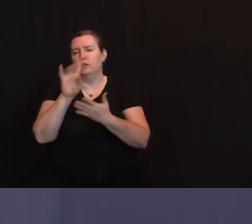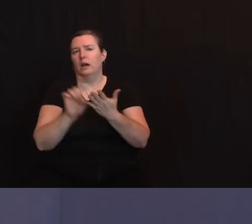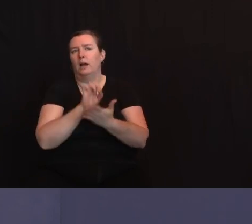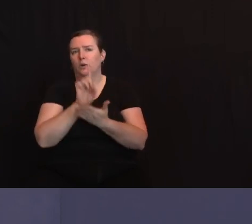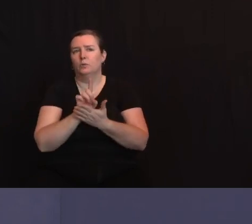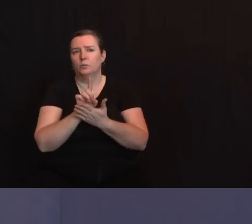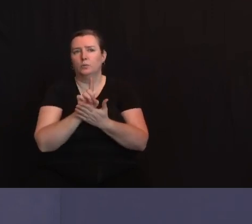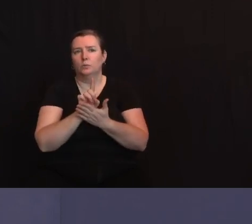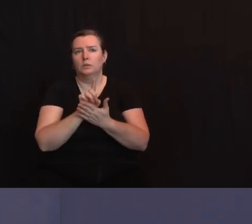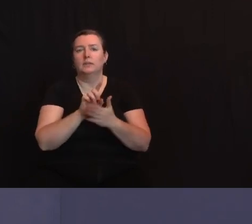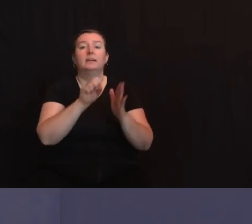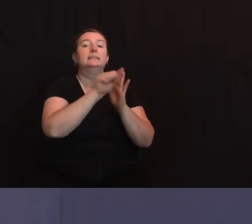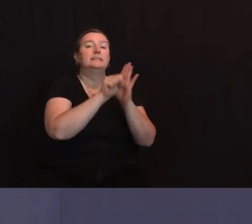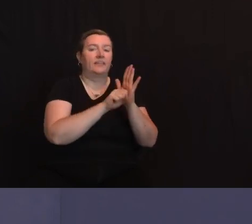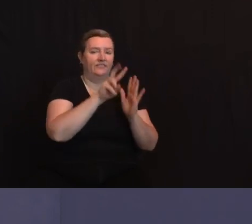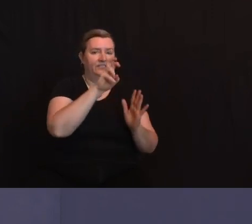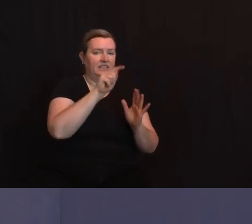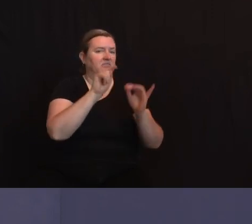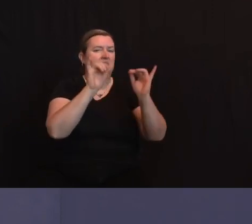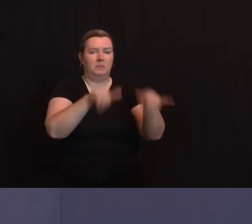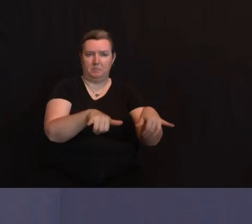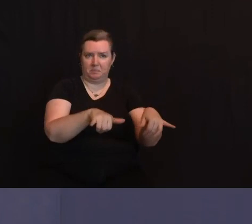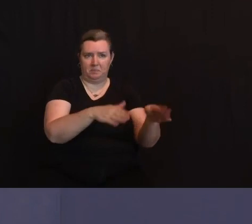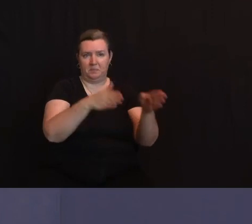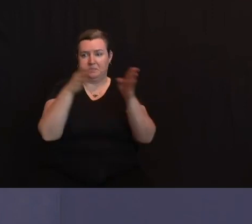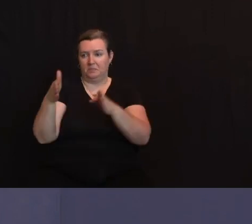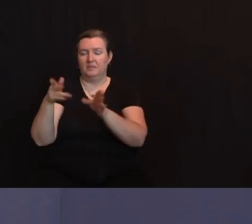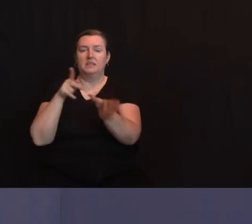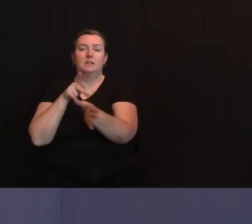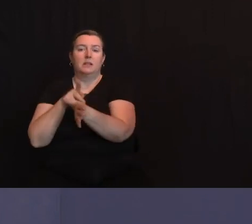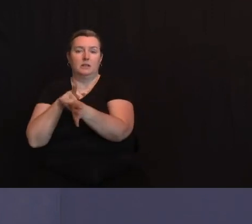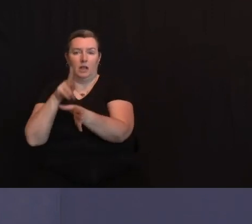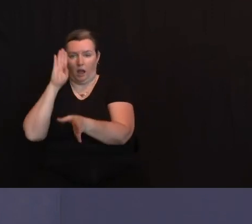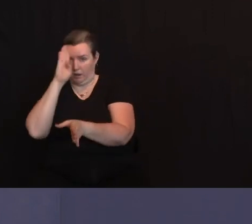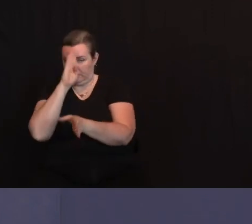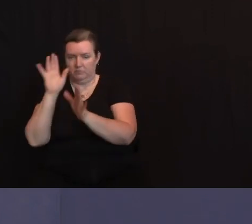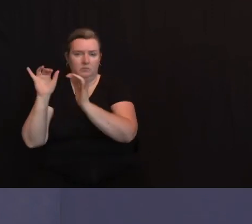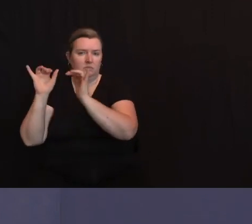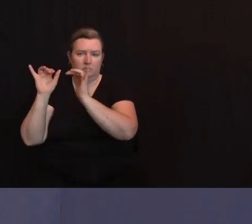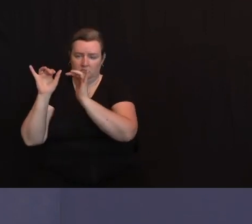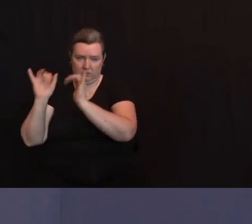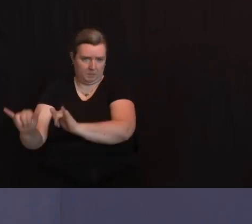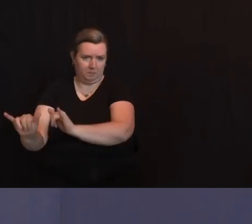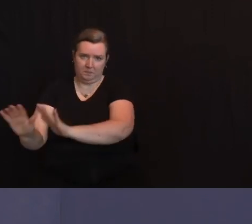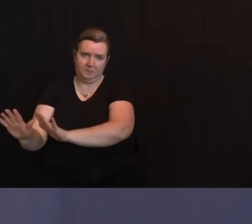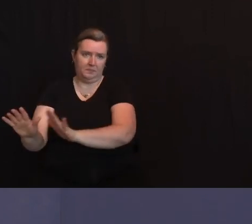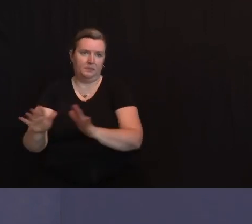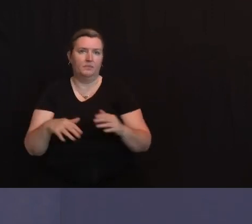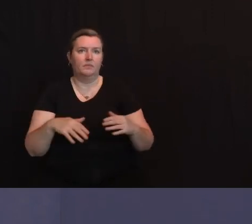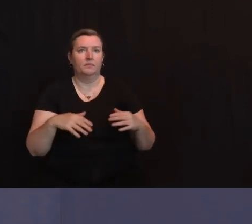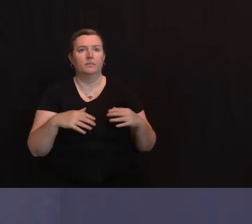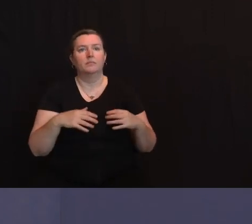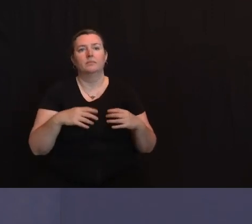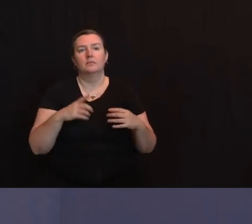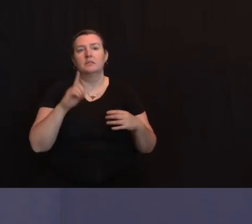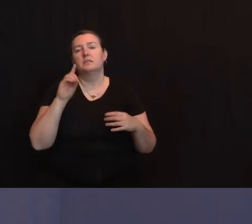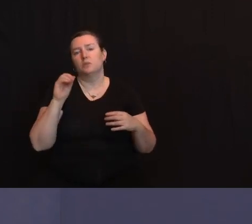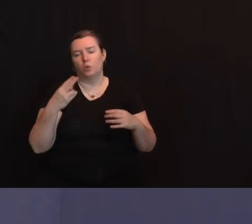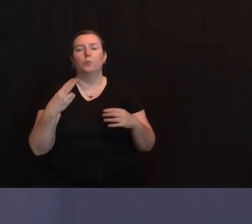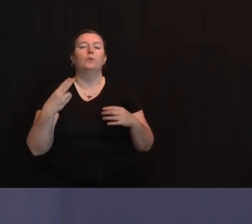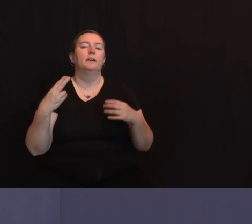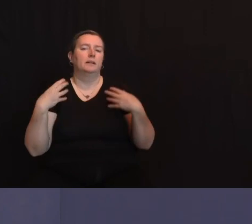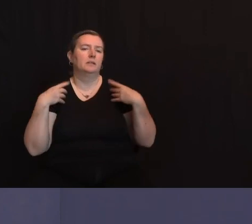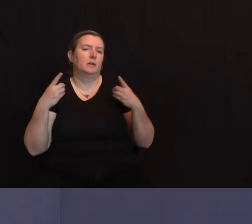the psychiatric hospitals. The department is still receiving problems with the downloading